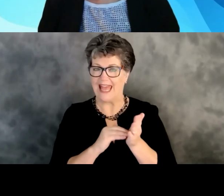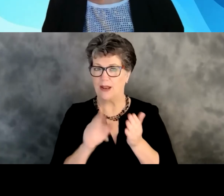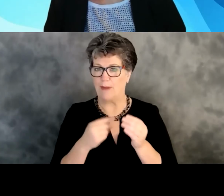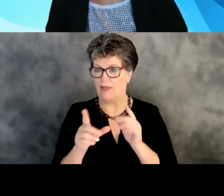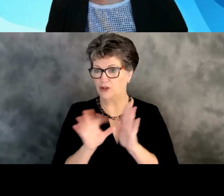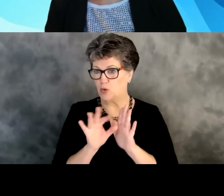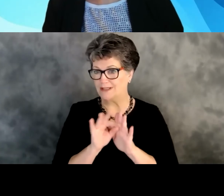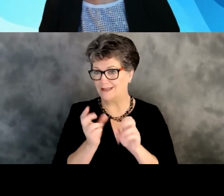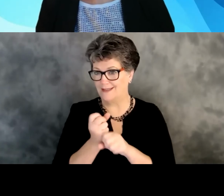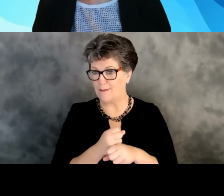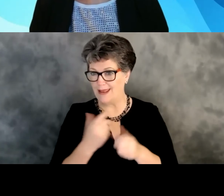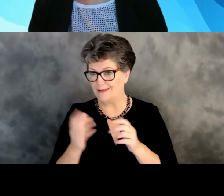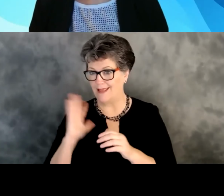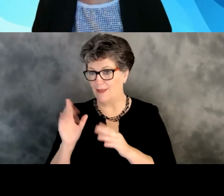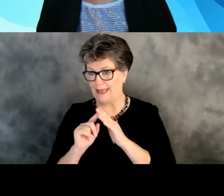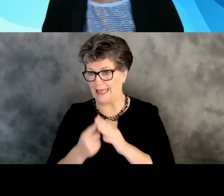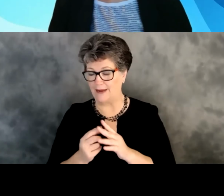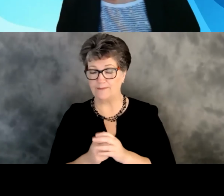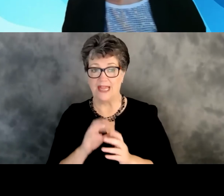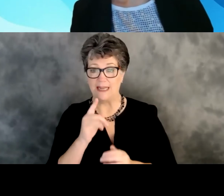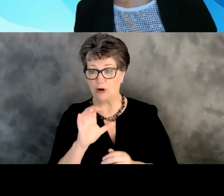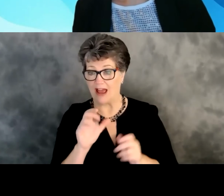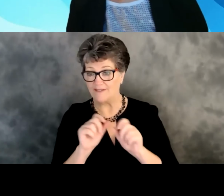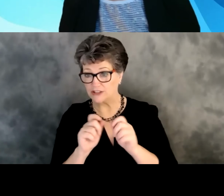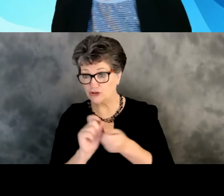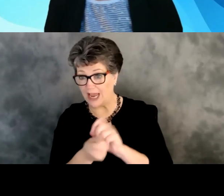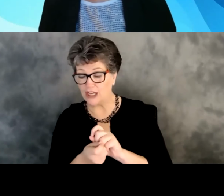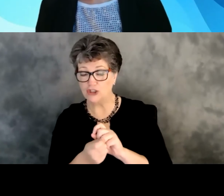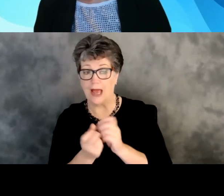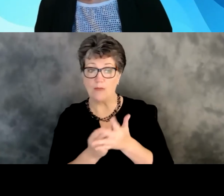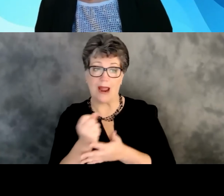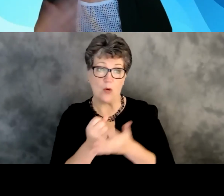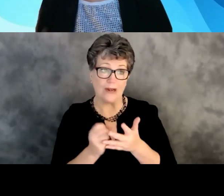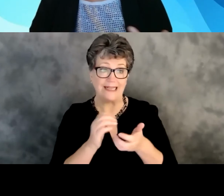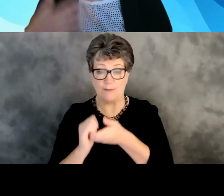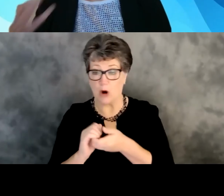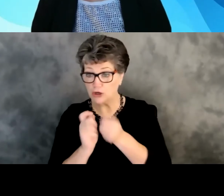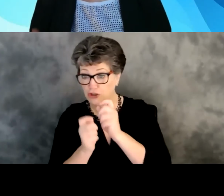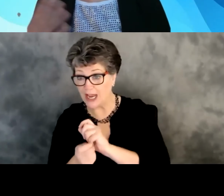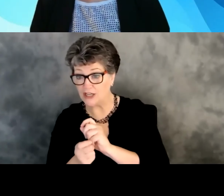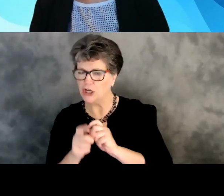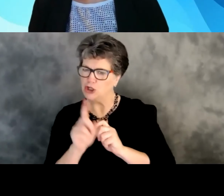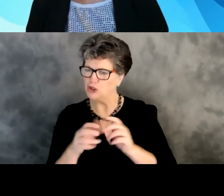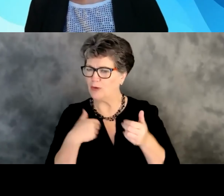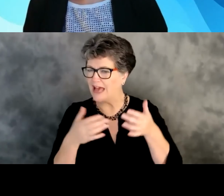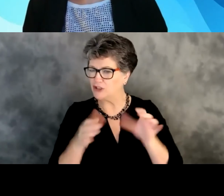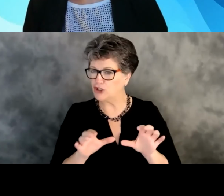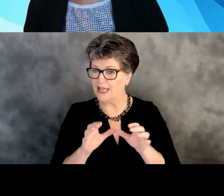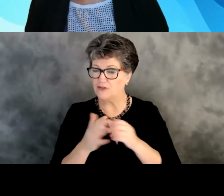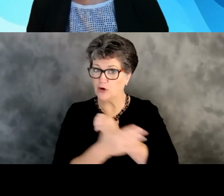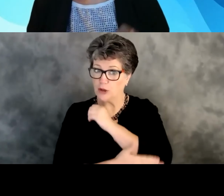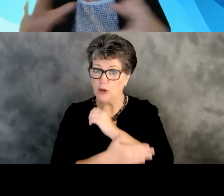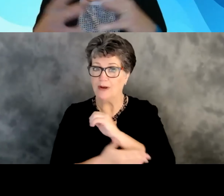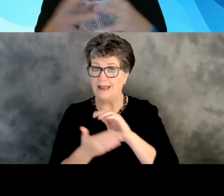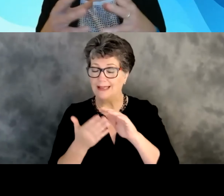their community changes, as demographics change, as priorities and partners change, should there be a chance for counties and communities to